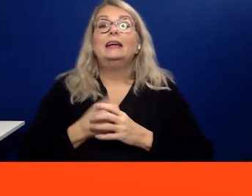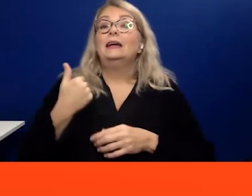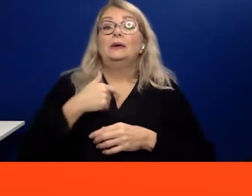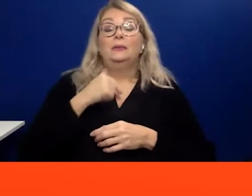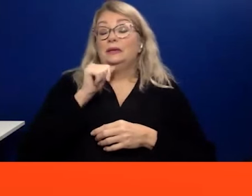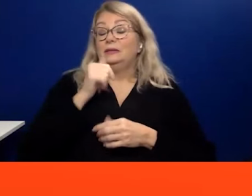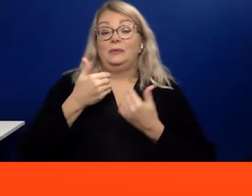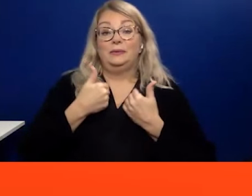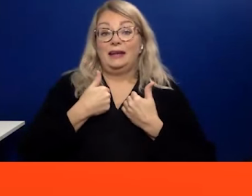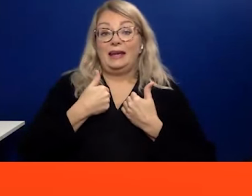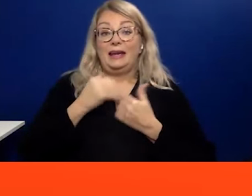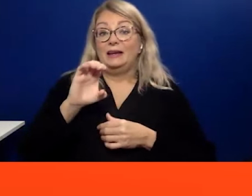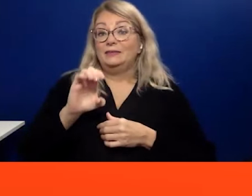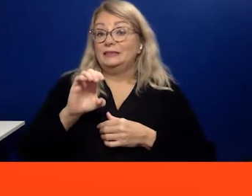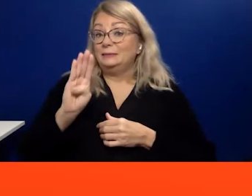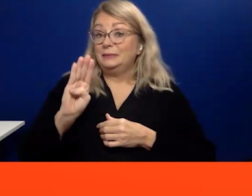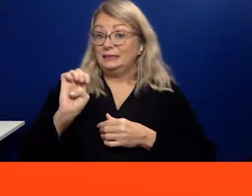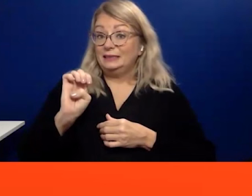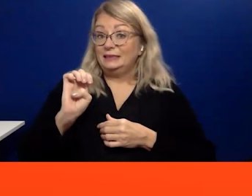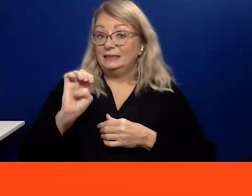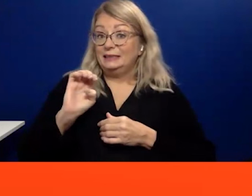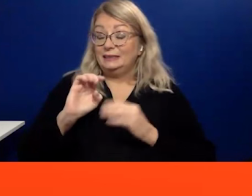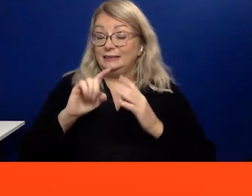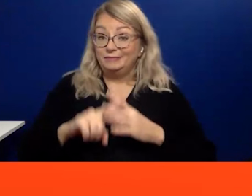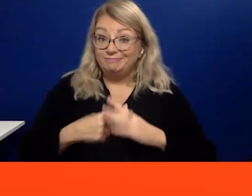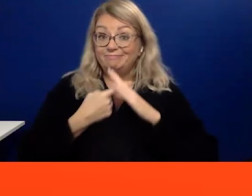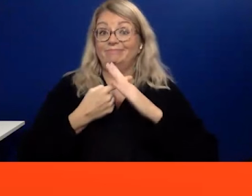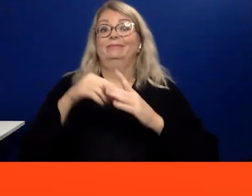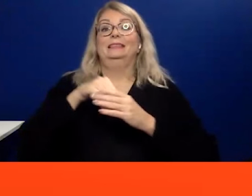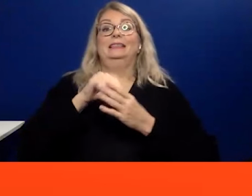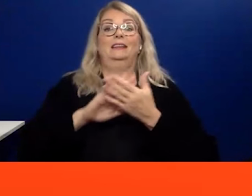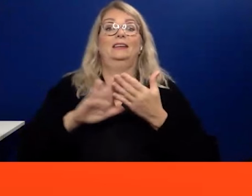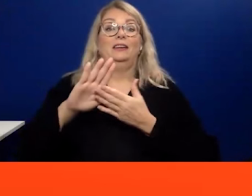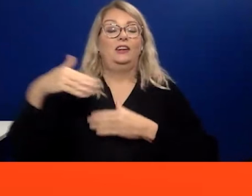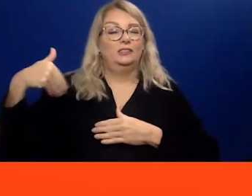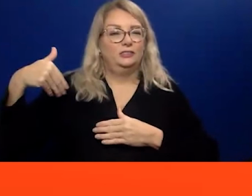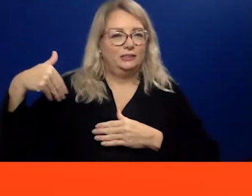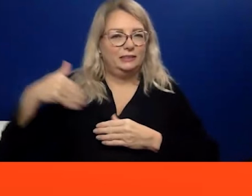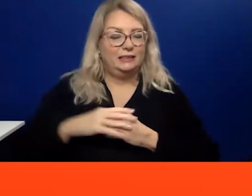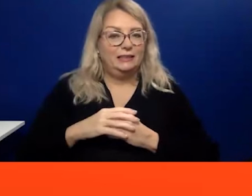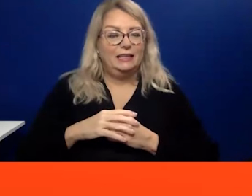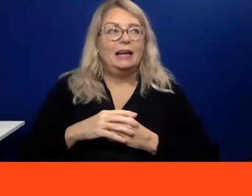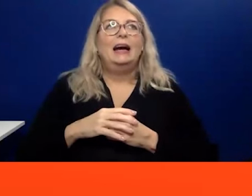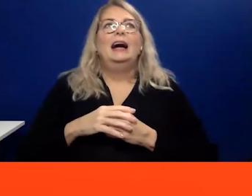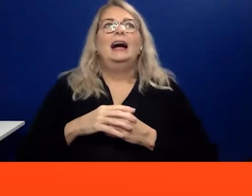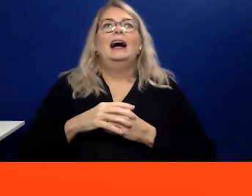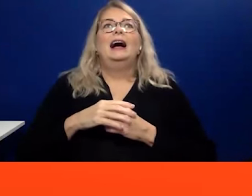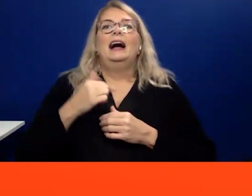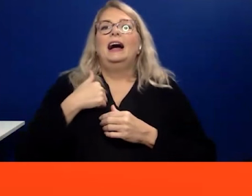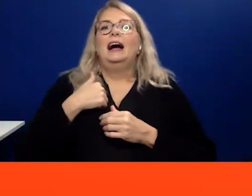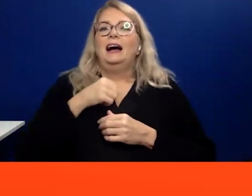have CBE instituted in the college yet. I would love to talk to you